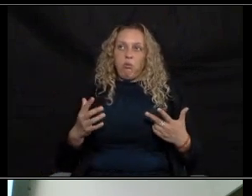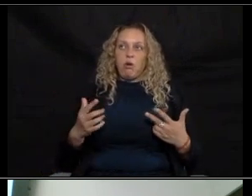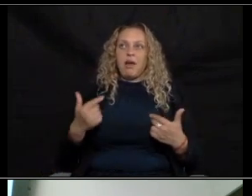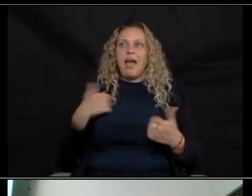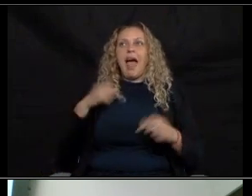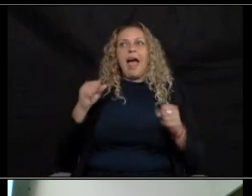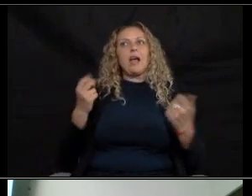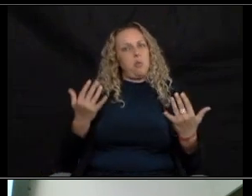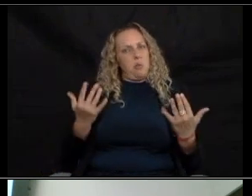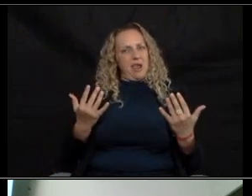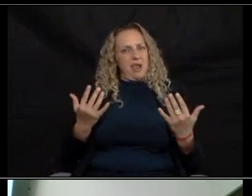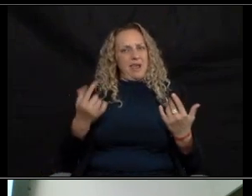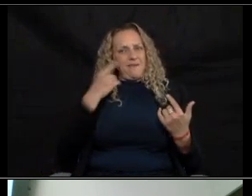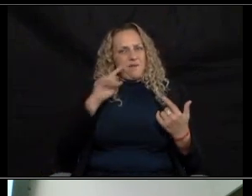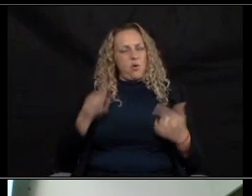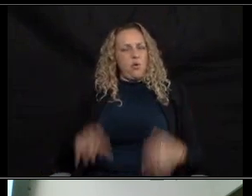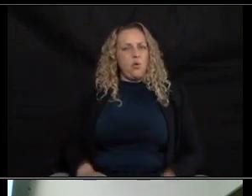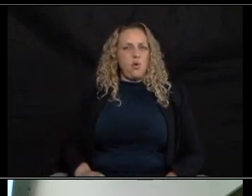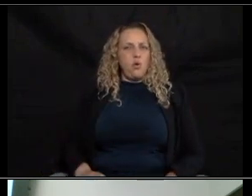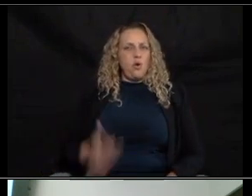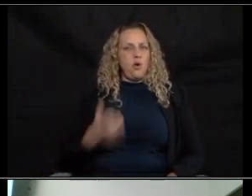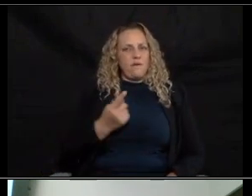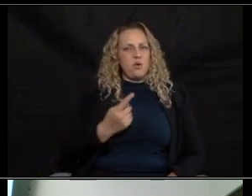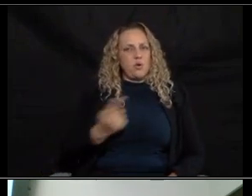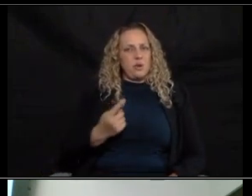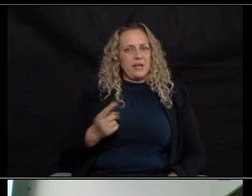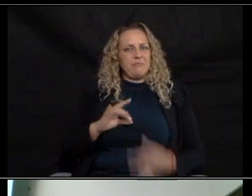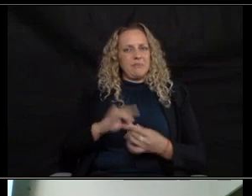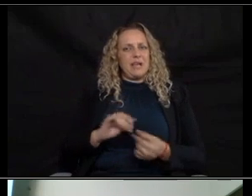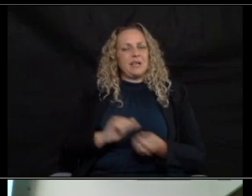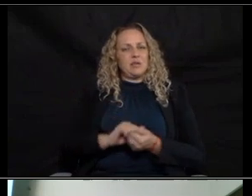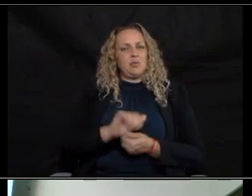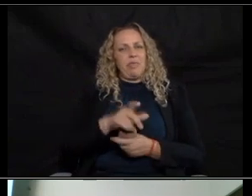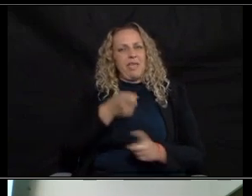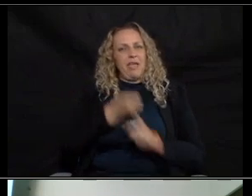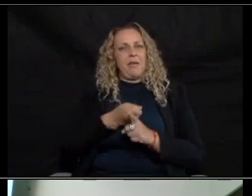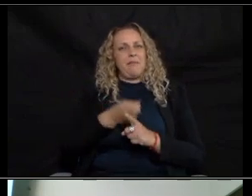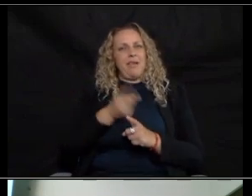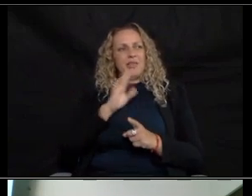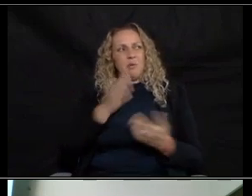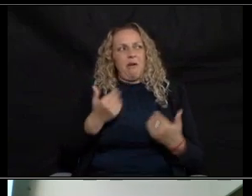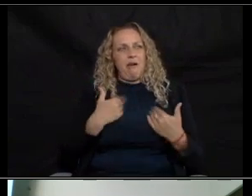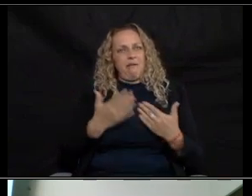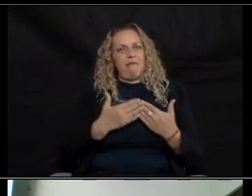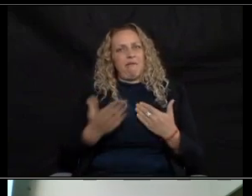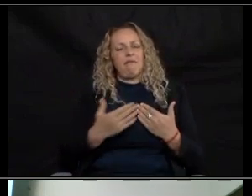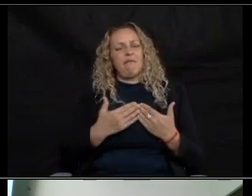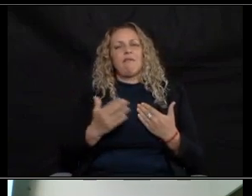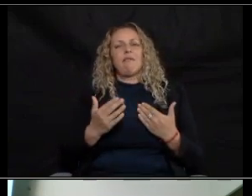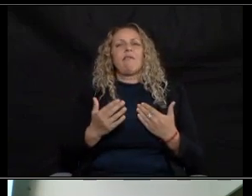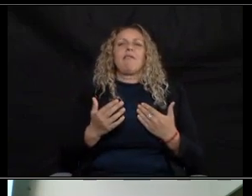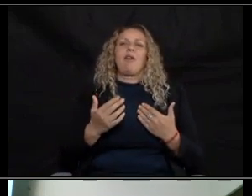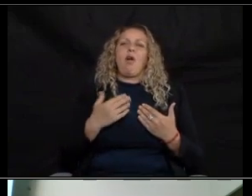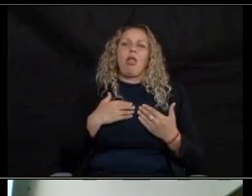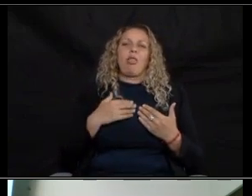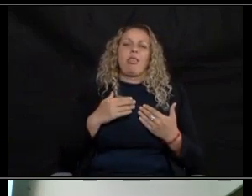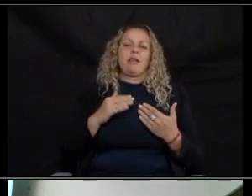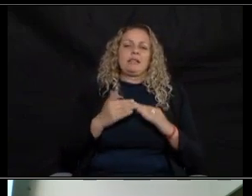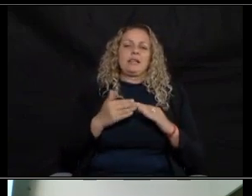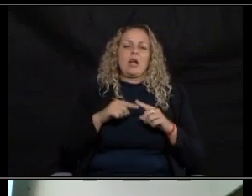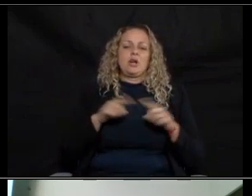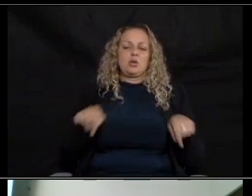I can wait for a couple of weeks based on the impact that this is going to have on our Town Square project and